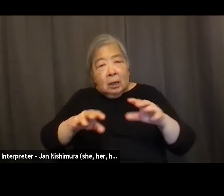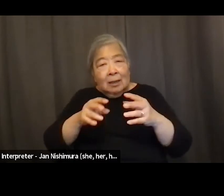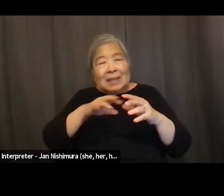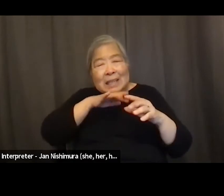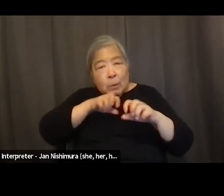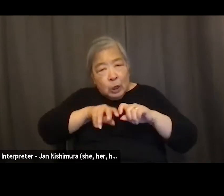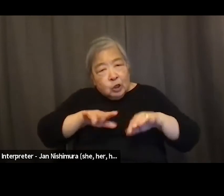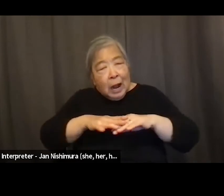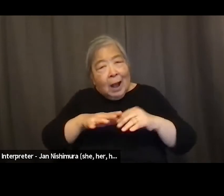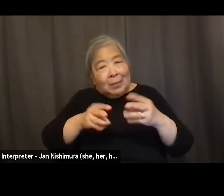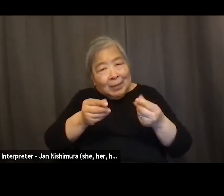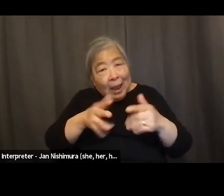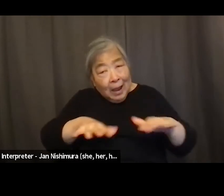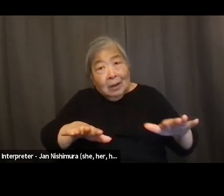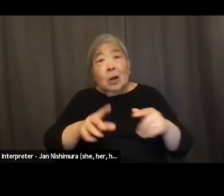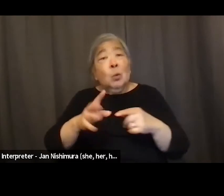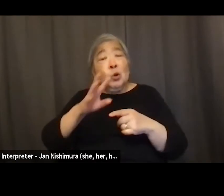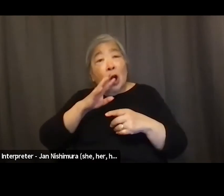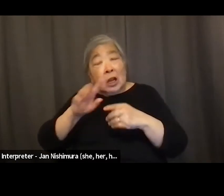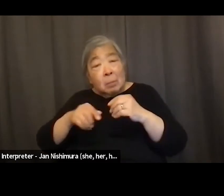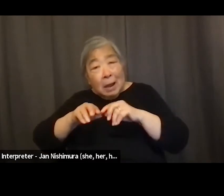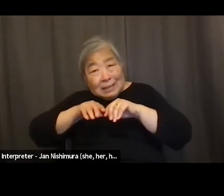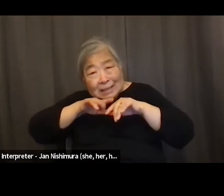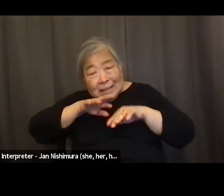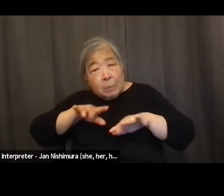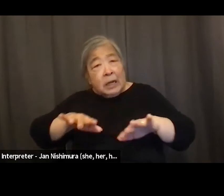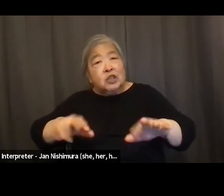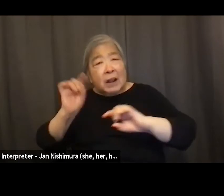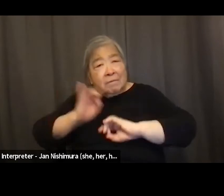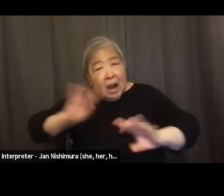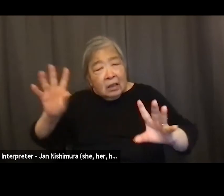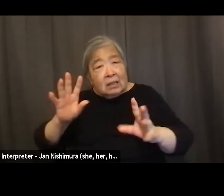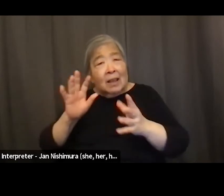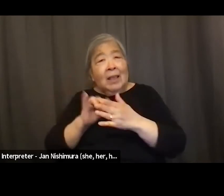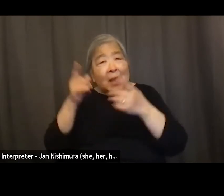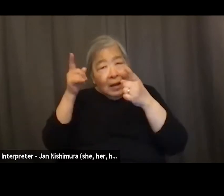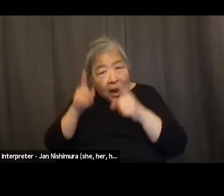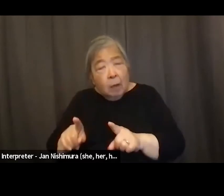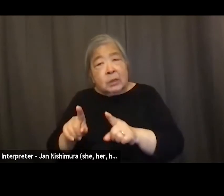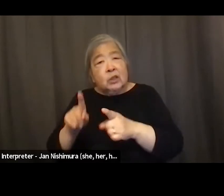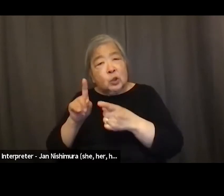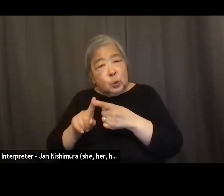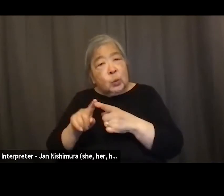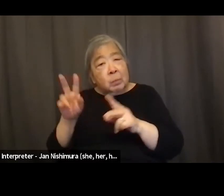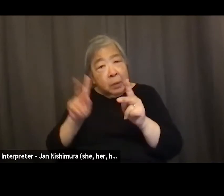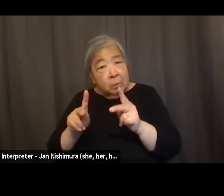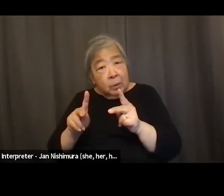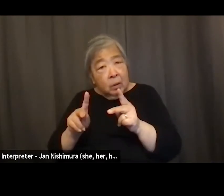but we're talking about contamination and violence that is infringed on the people. And